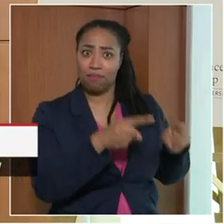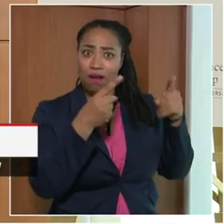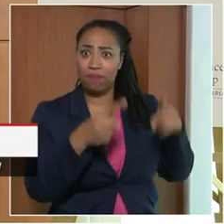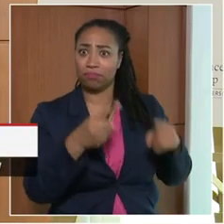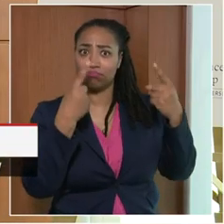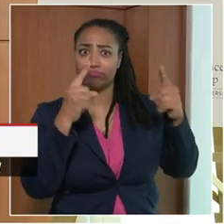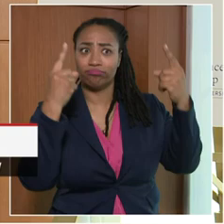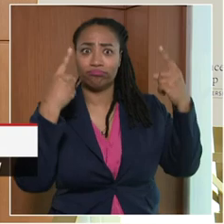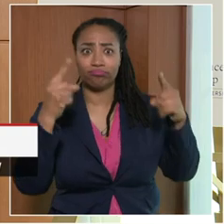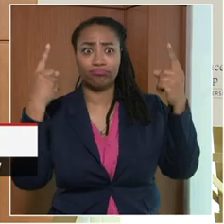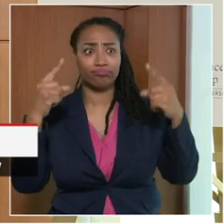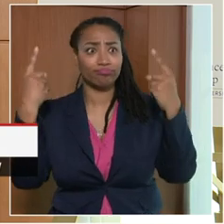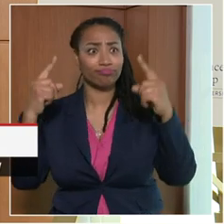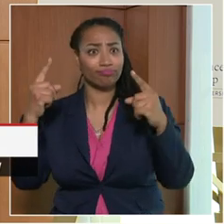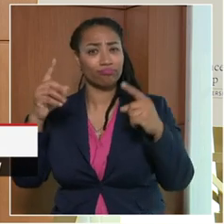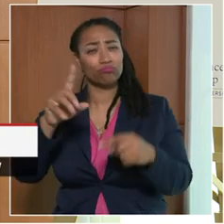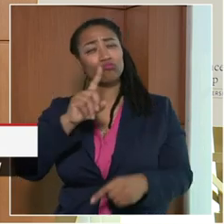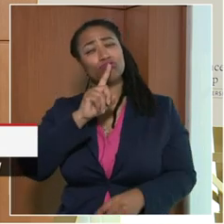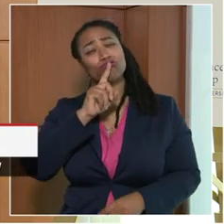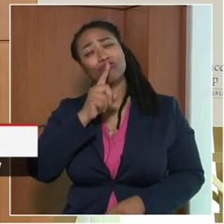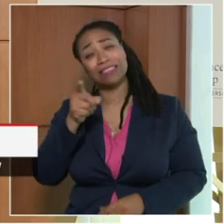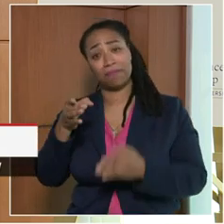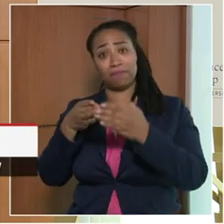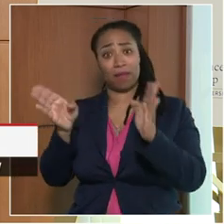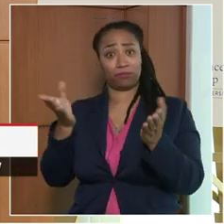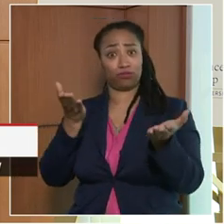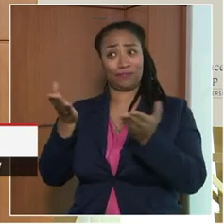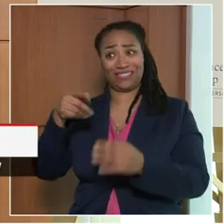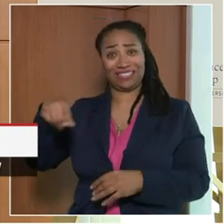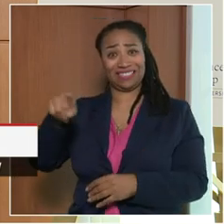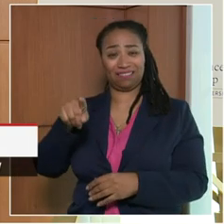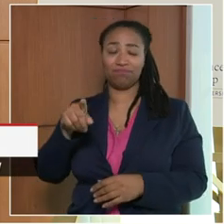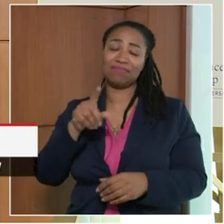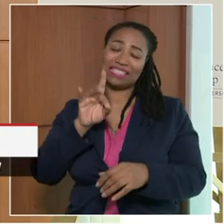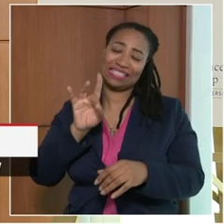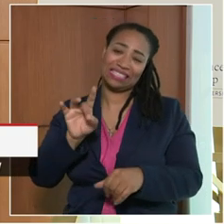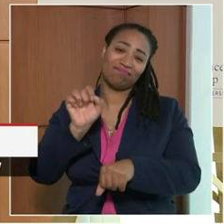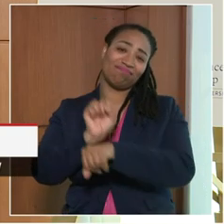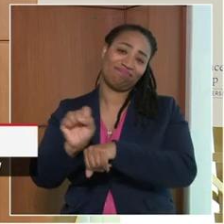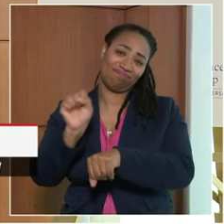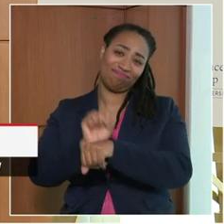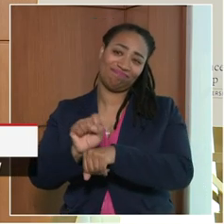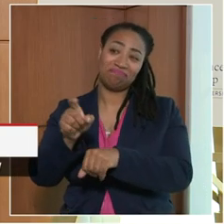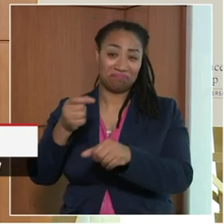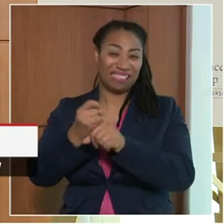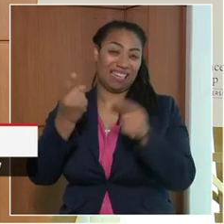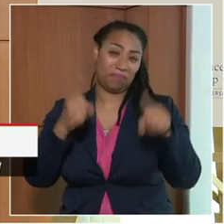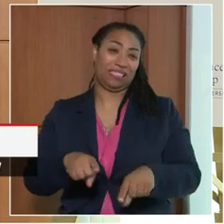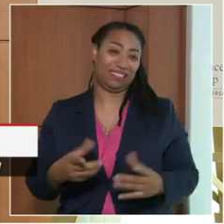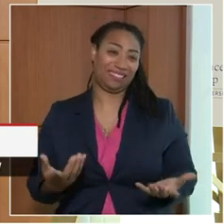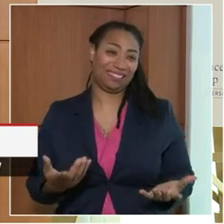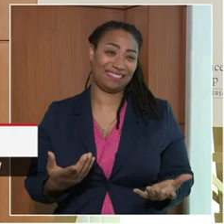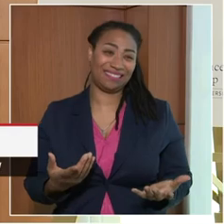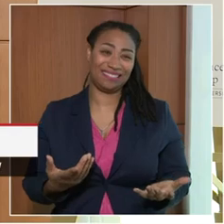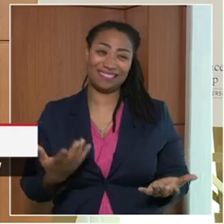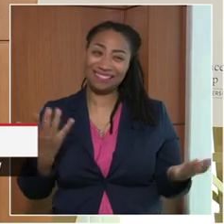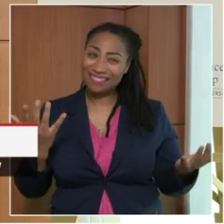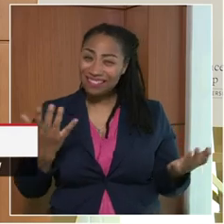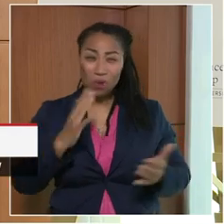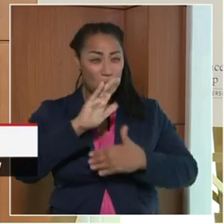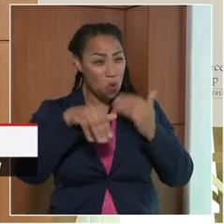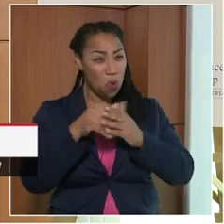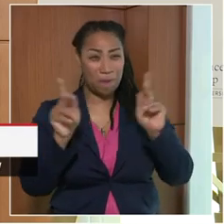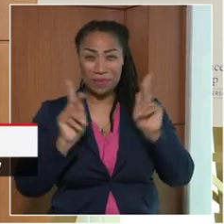I'm just so grateful for the people that come to work for us every single day. And I'm really proud